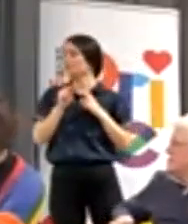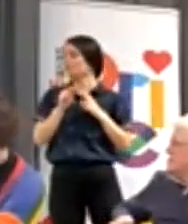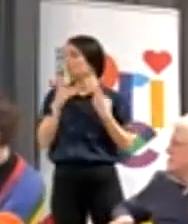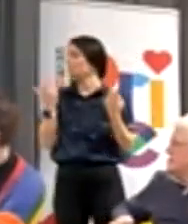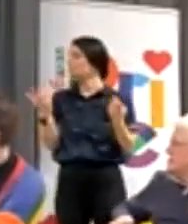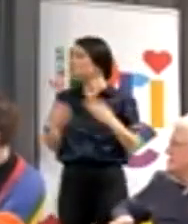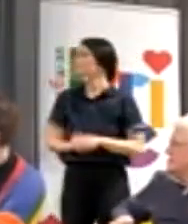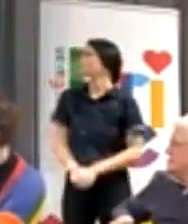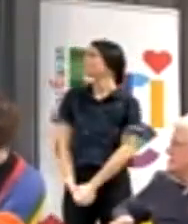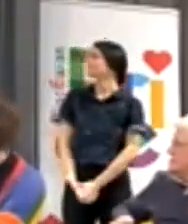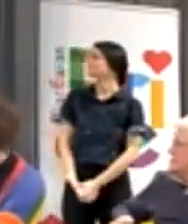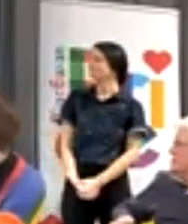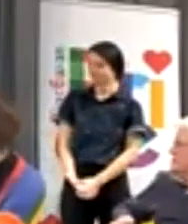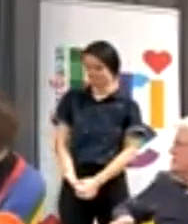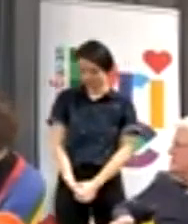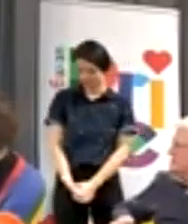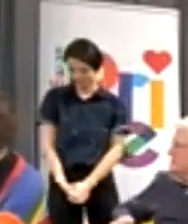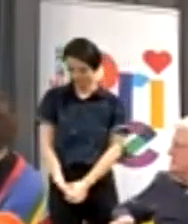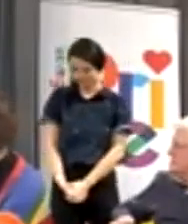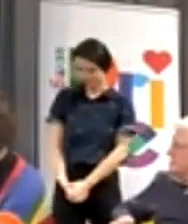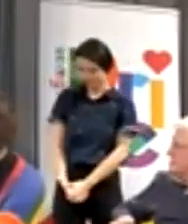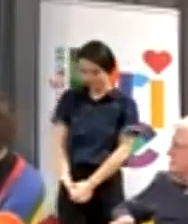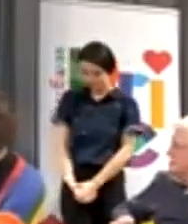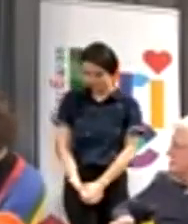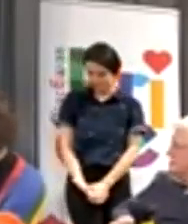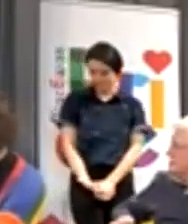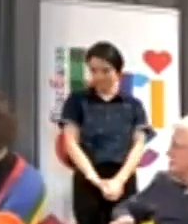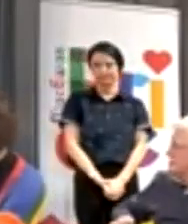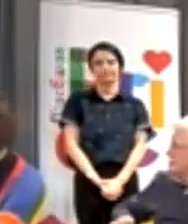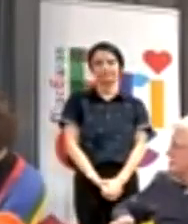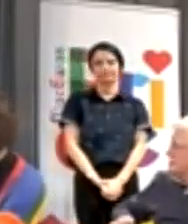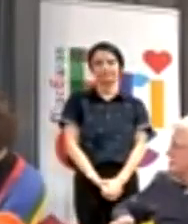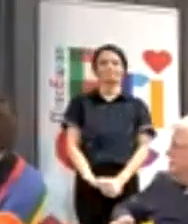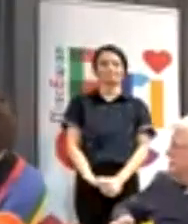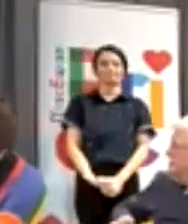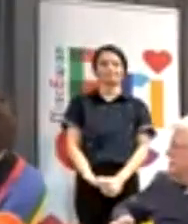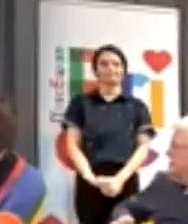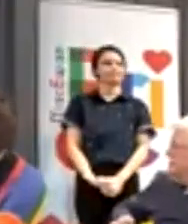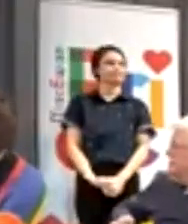Mute and ask questions. Whatever works for you. You have a question.